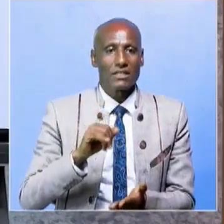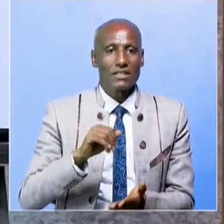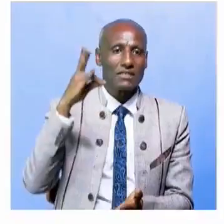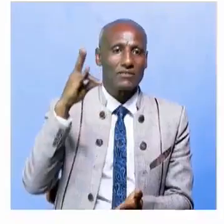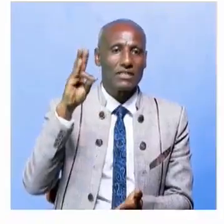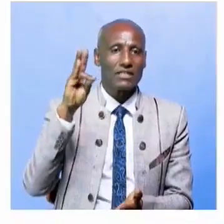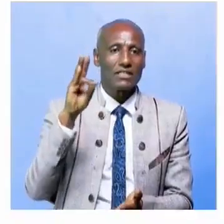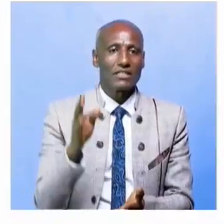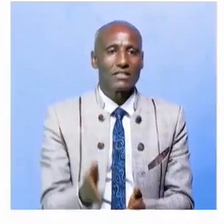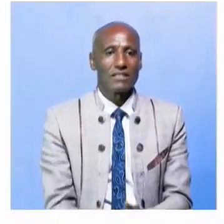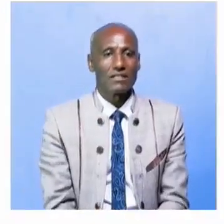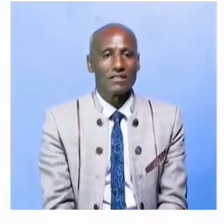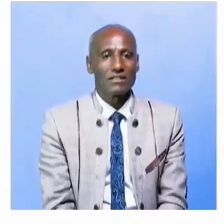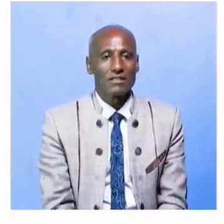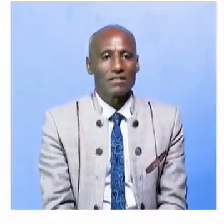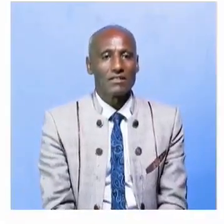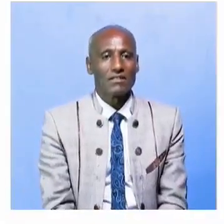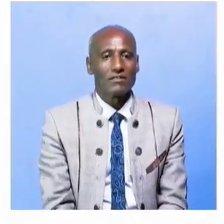17.